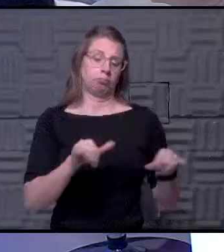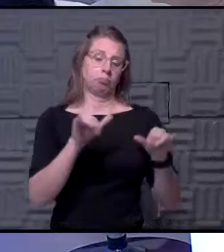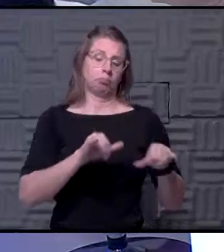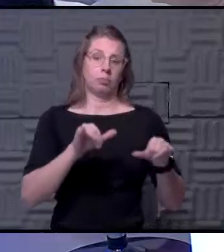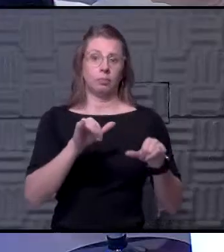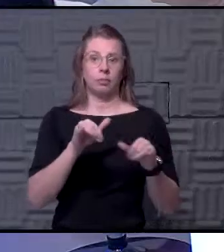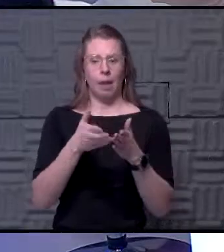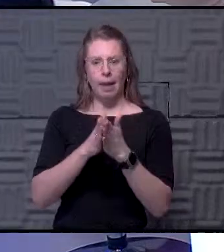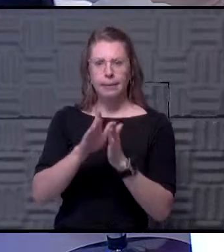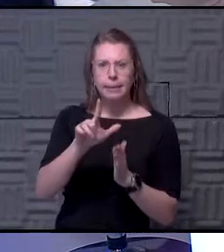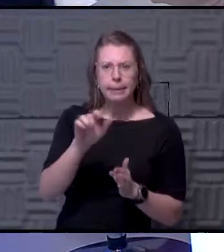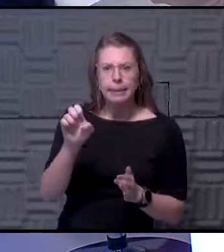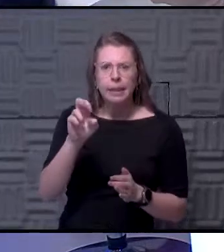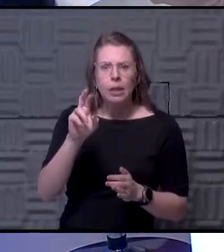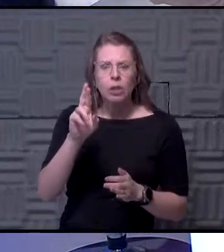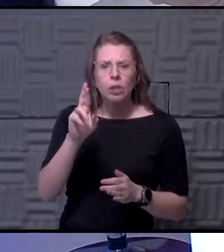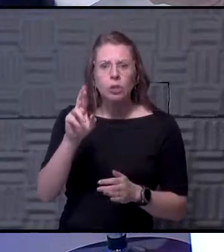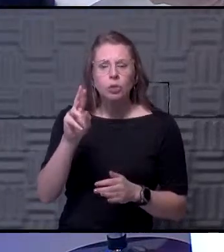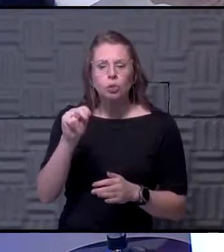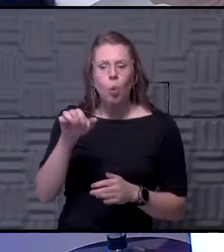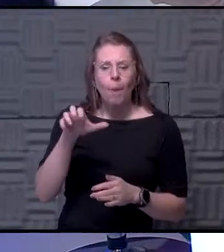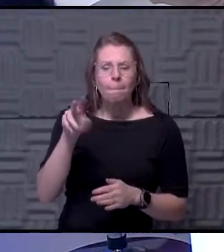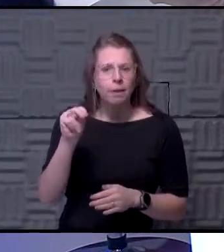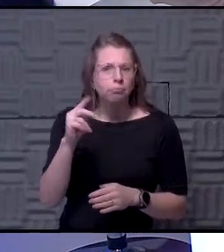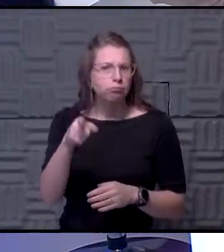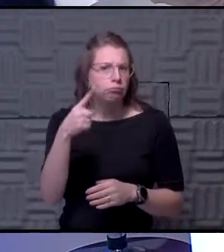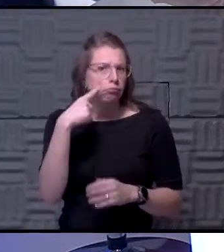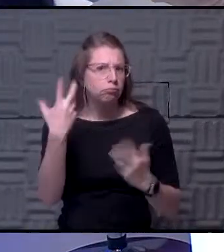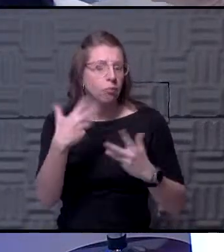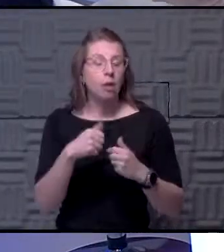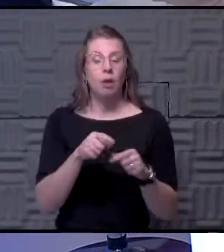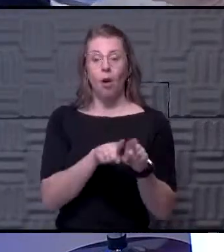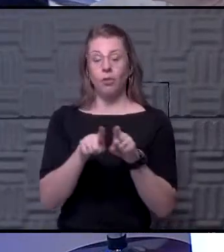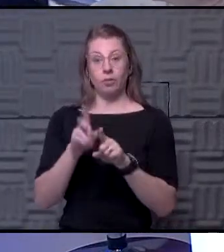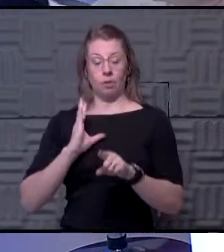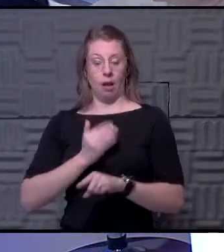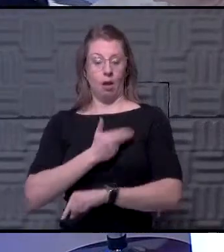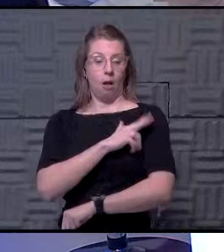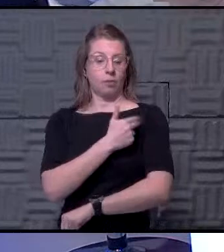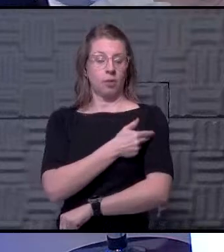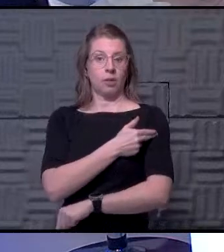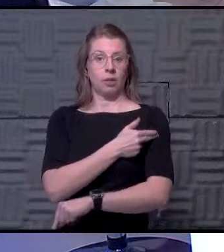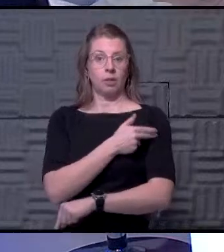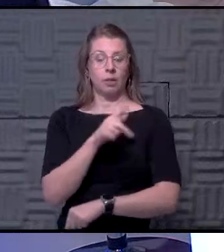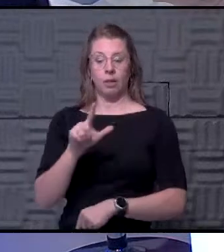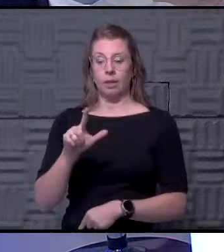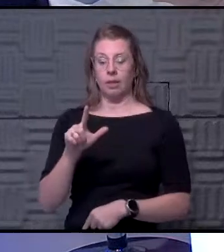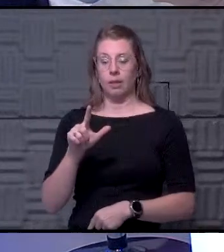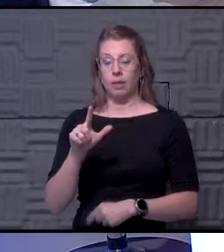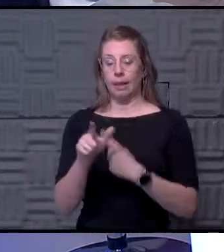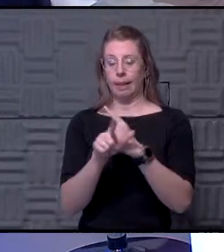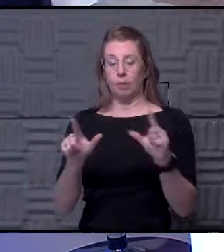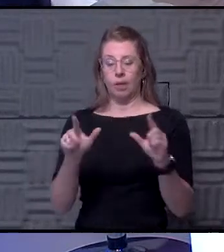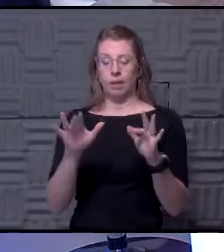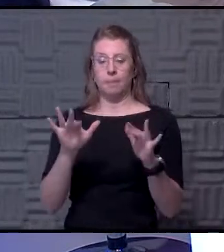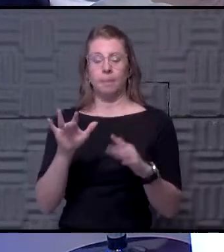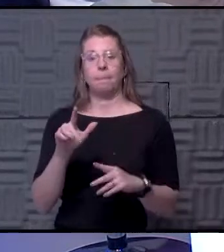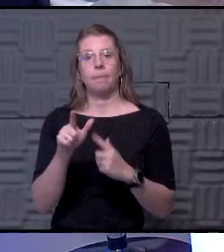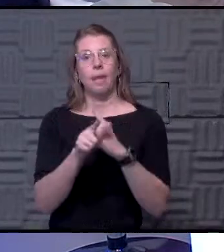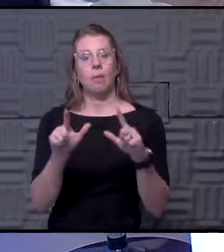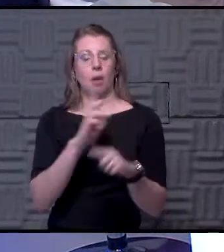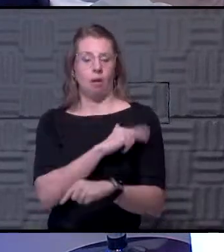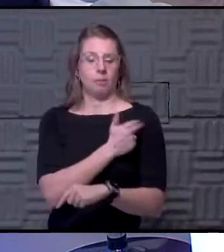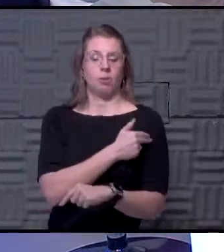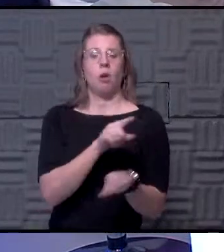We should ask Lee Norman what he thinks about that. Plus, just to say, for a couple of our hospitals, Liberty up in Liberty